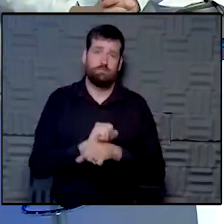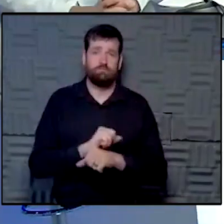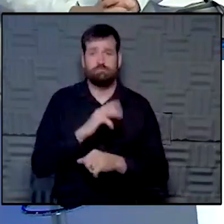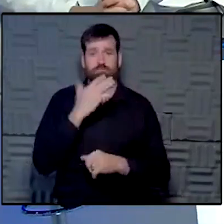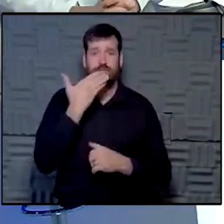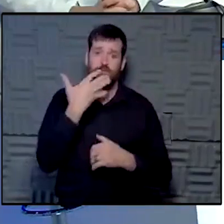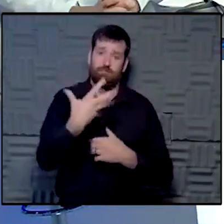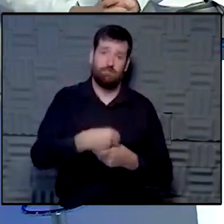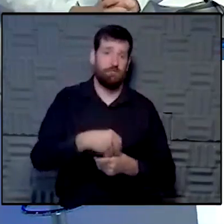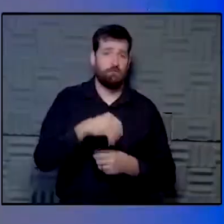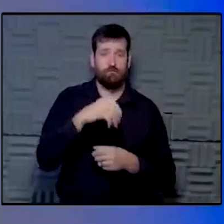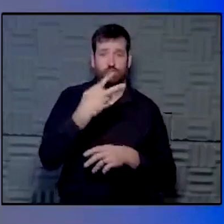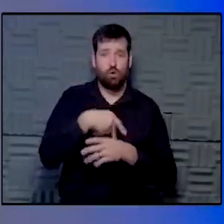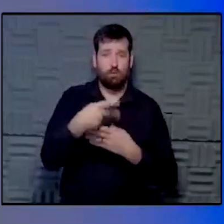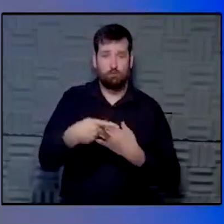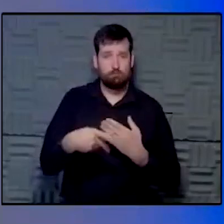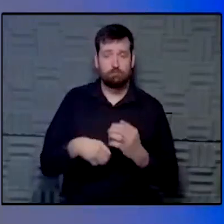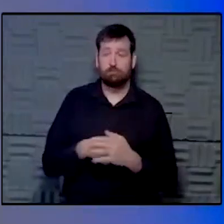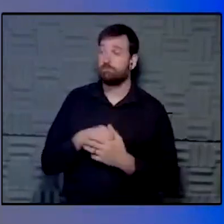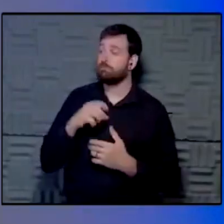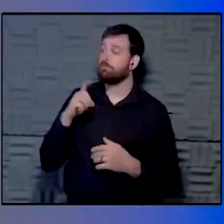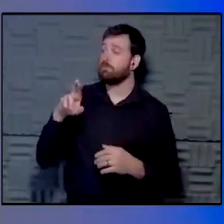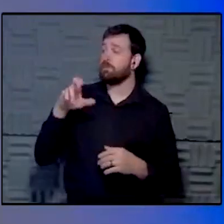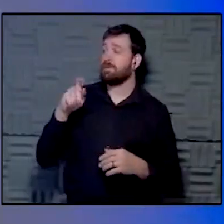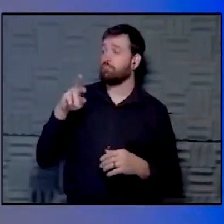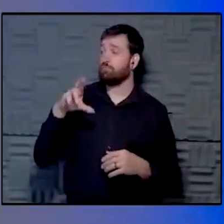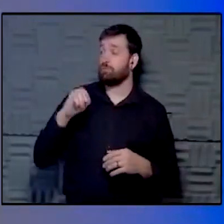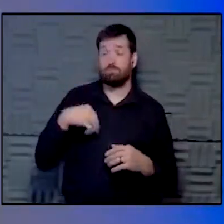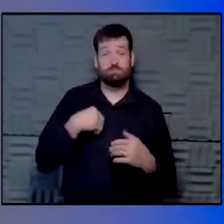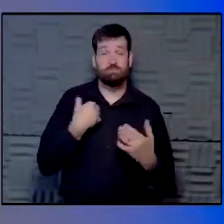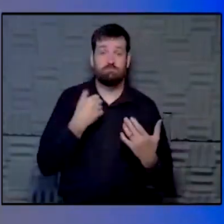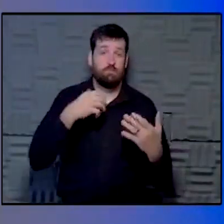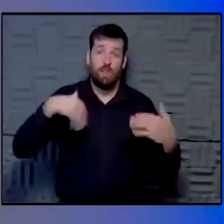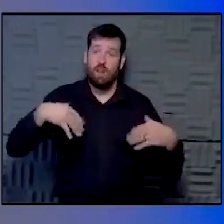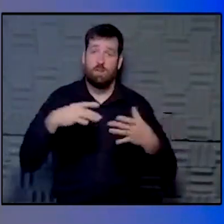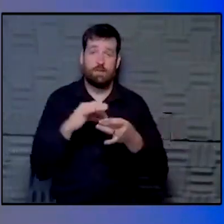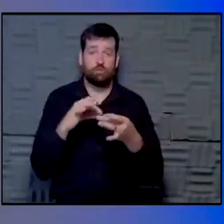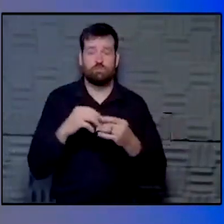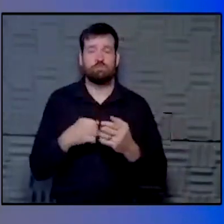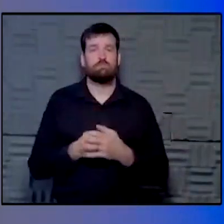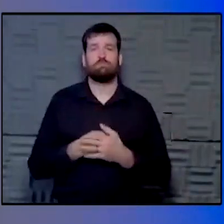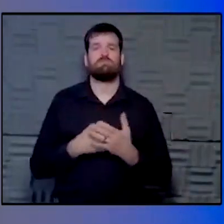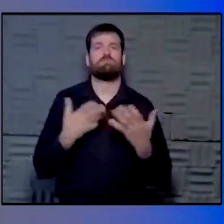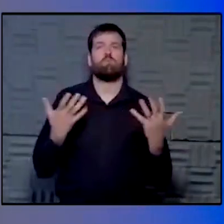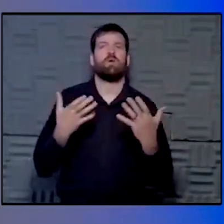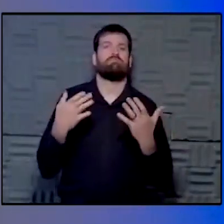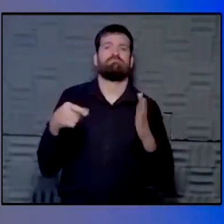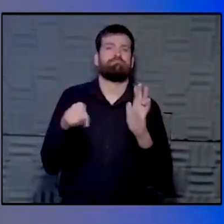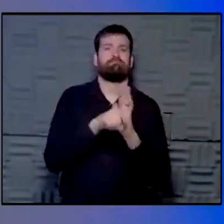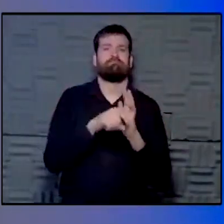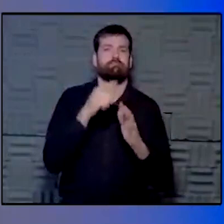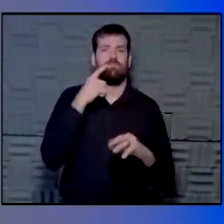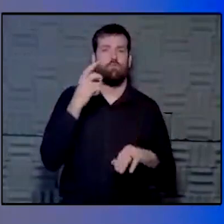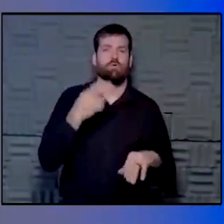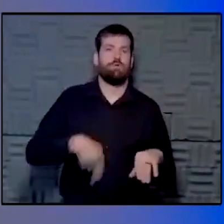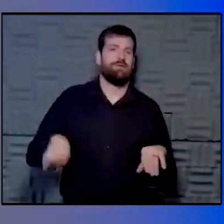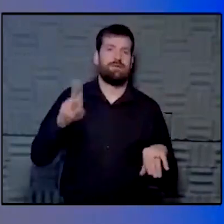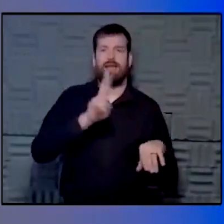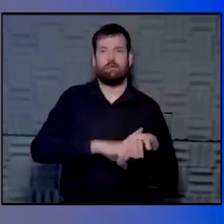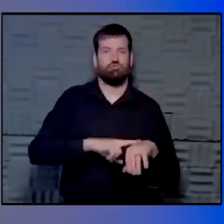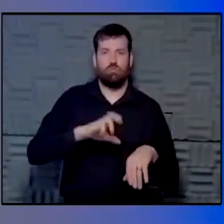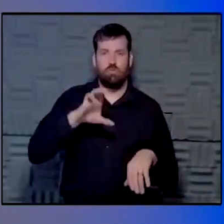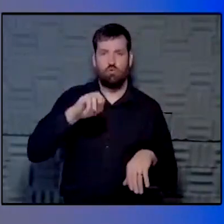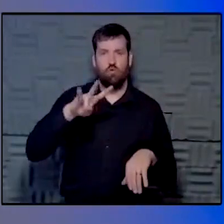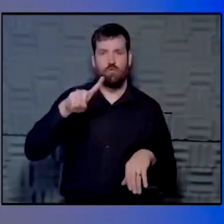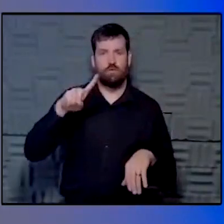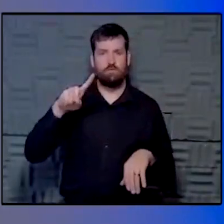part of this program. Dr. Castro. Well, one thing we haven't really mentioned is what are the consequences of having a natural COVID